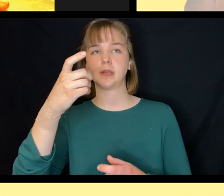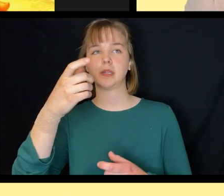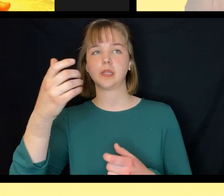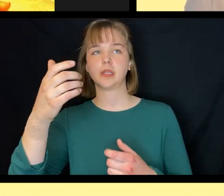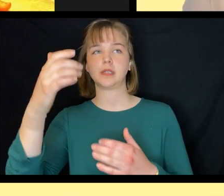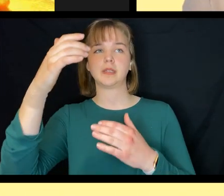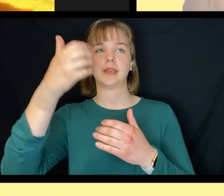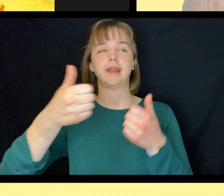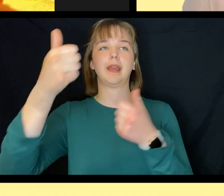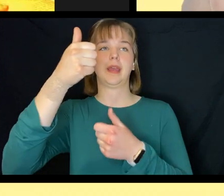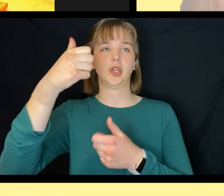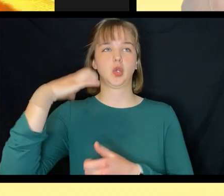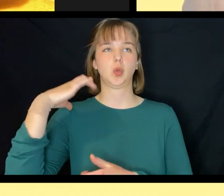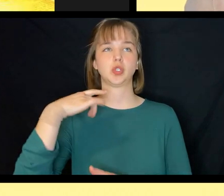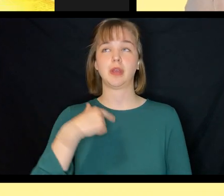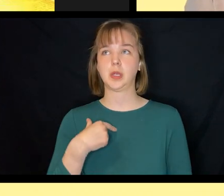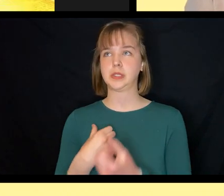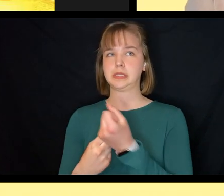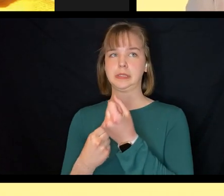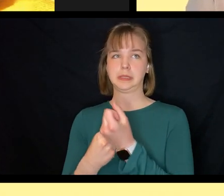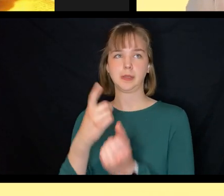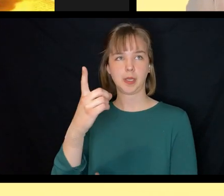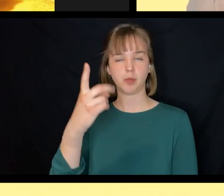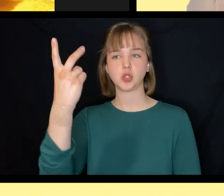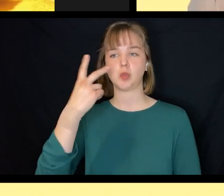as an assistant. And I was still training with him.